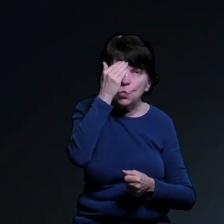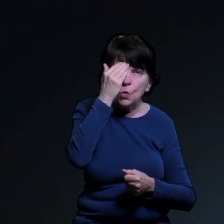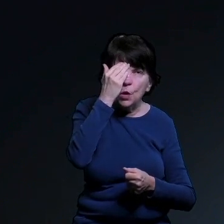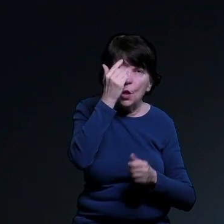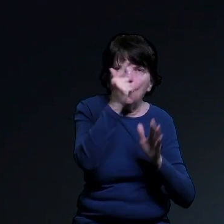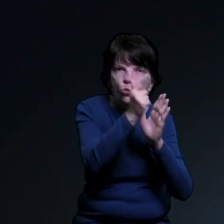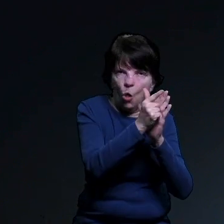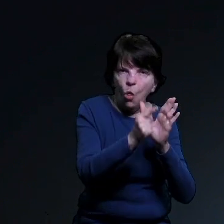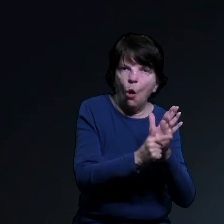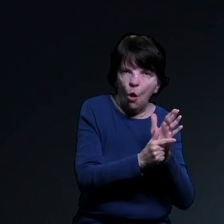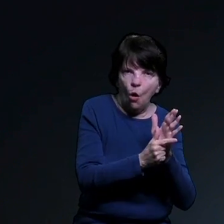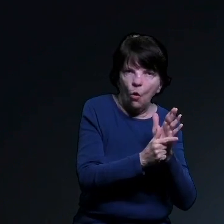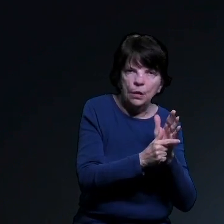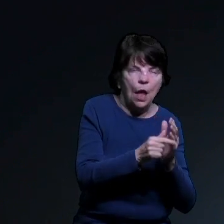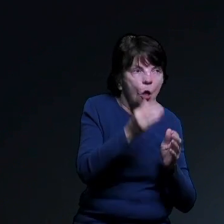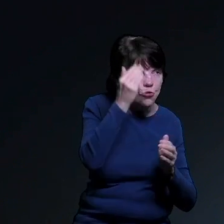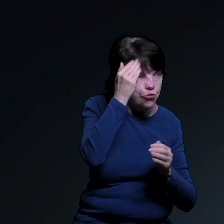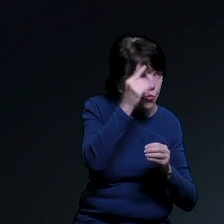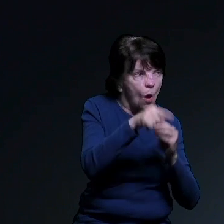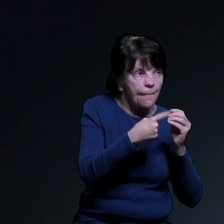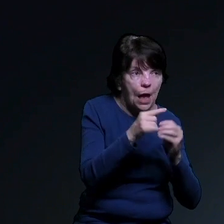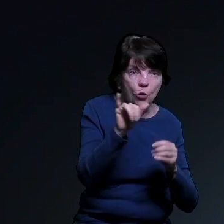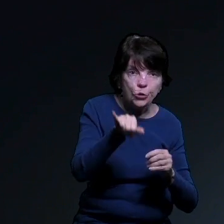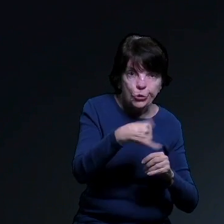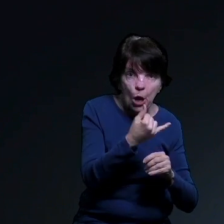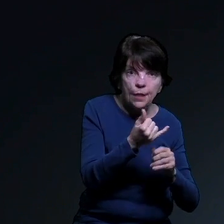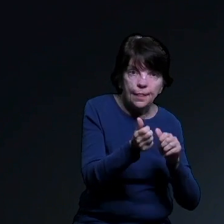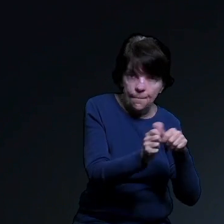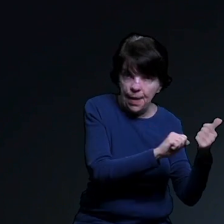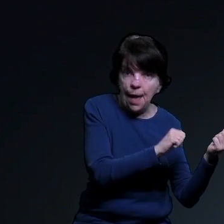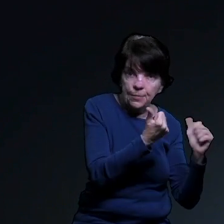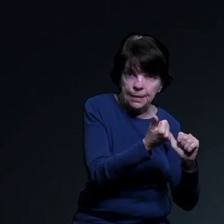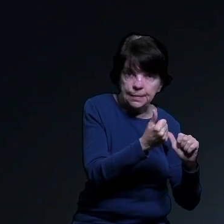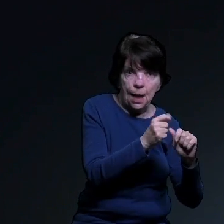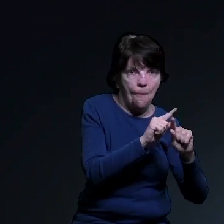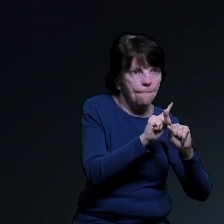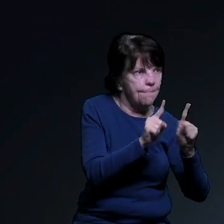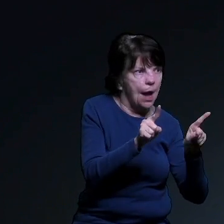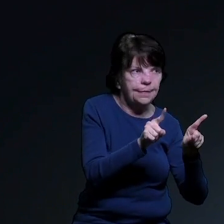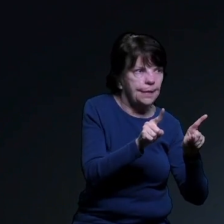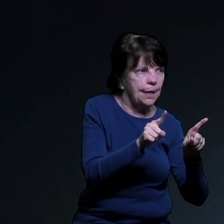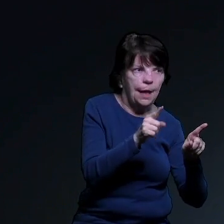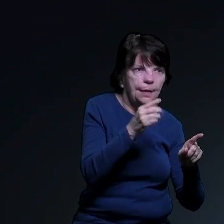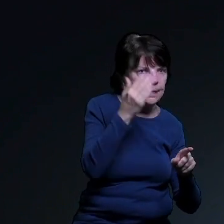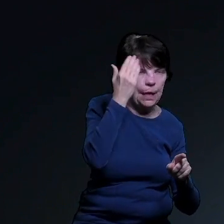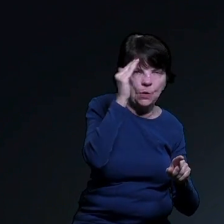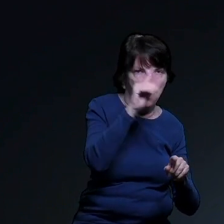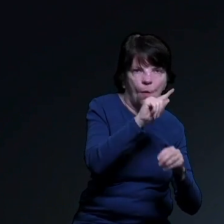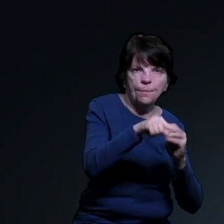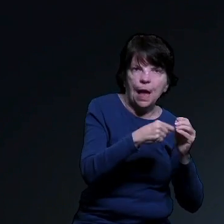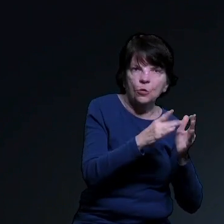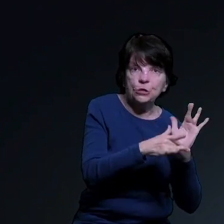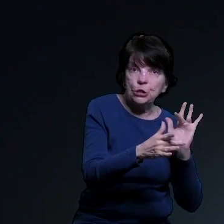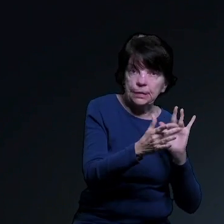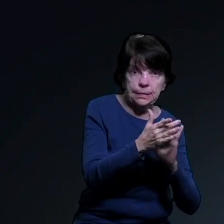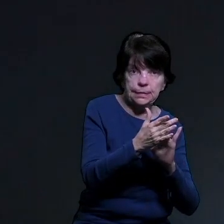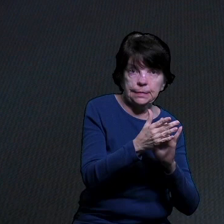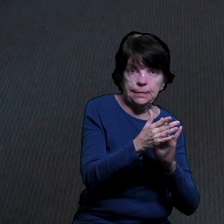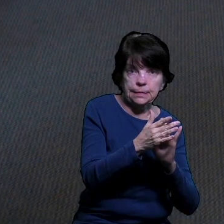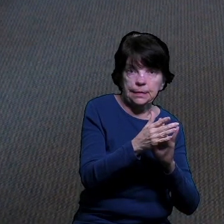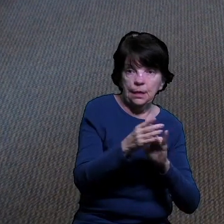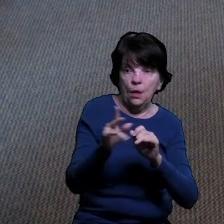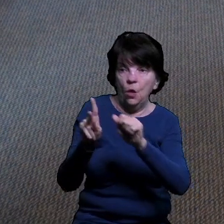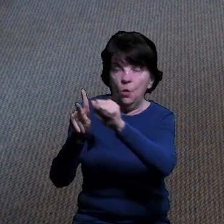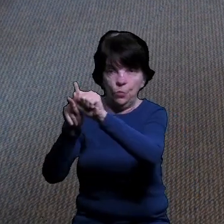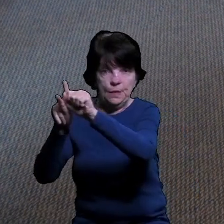enthusiastic. He was accurate in what he was saying. But it says, however, he only knew of John's baptism. In other words, Priscilla